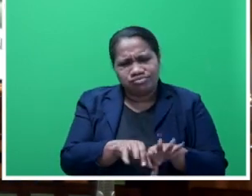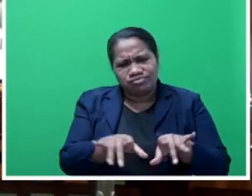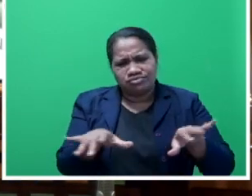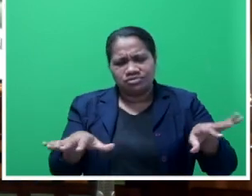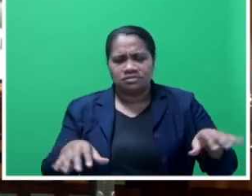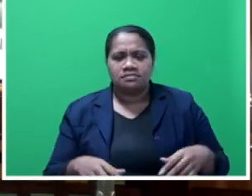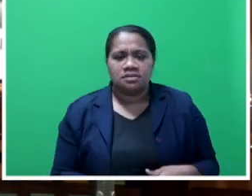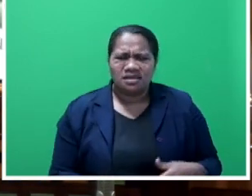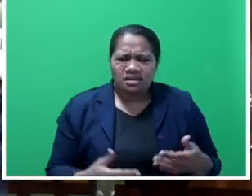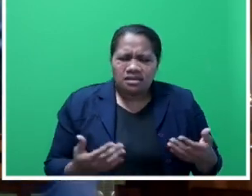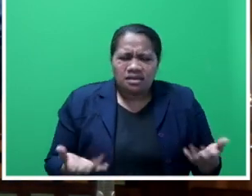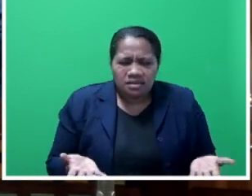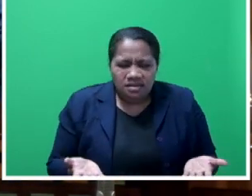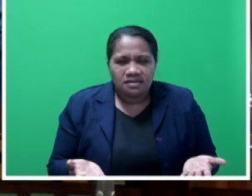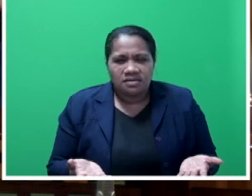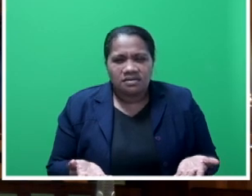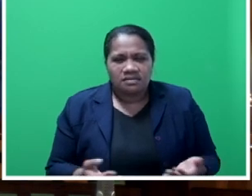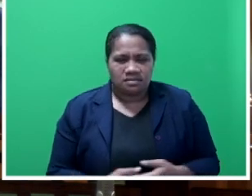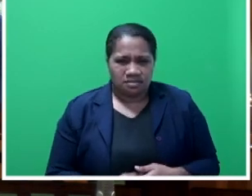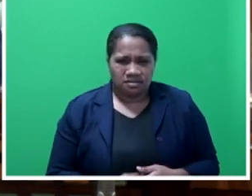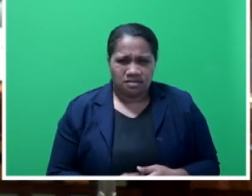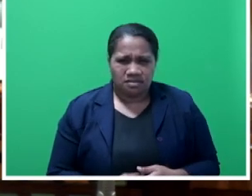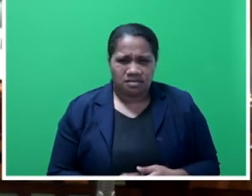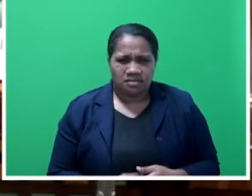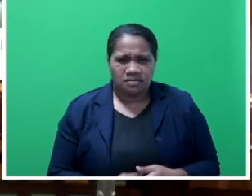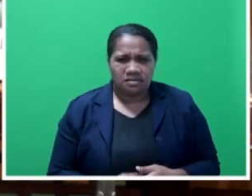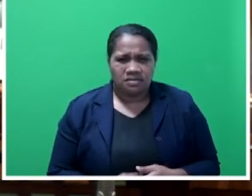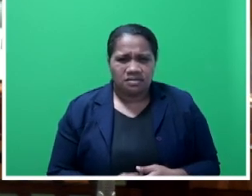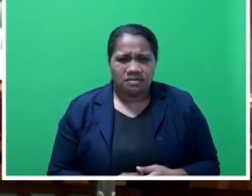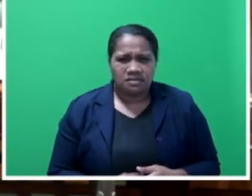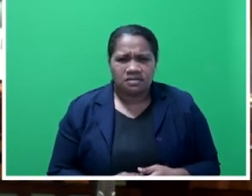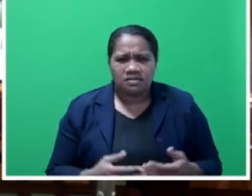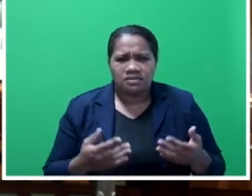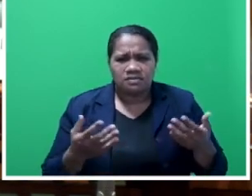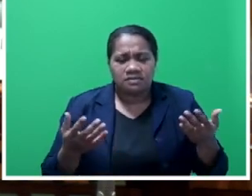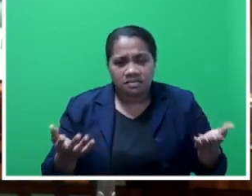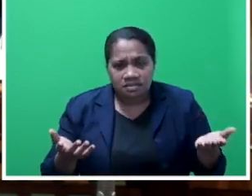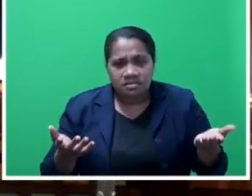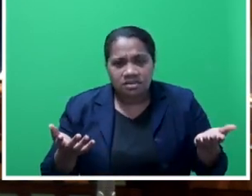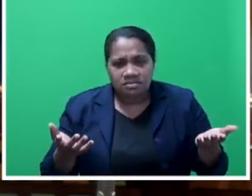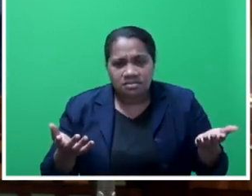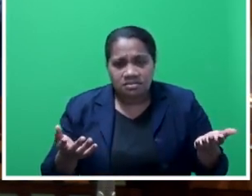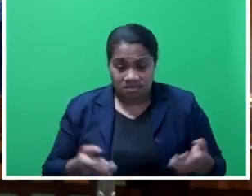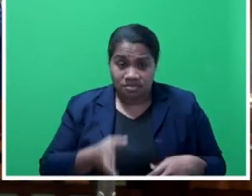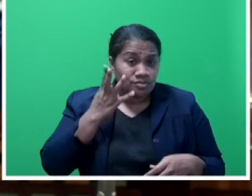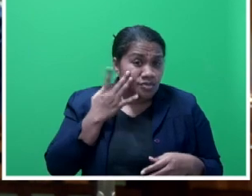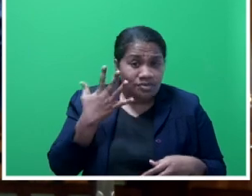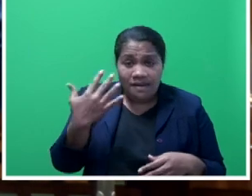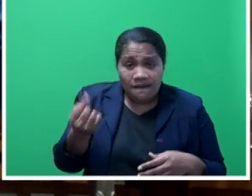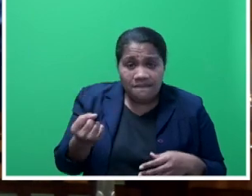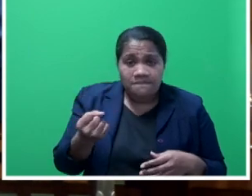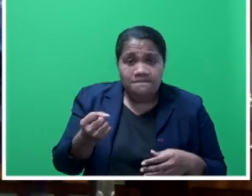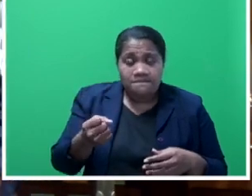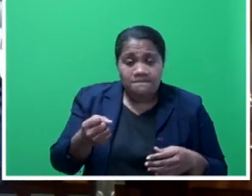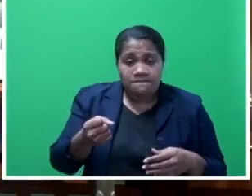nonsense. What nonsense. When there is, Mr. Speaker, sir, an outbreak in